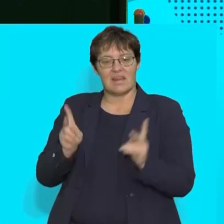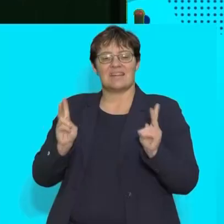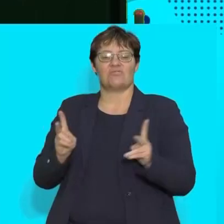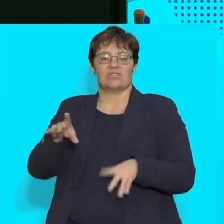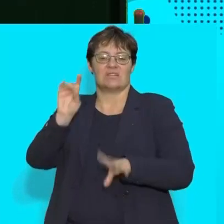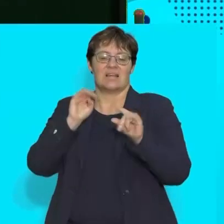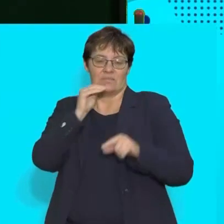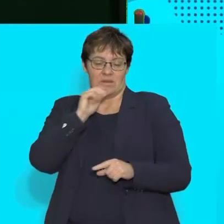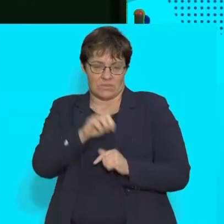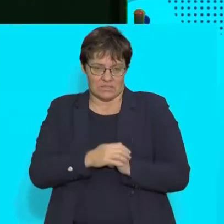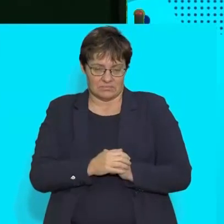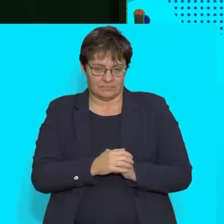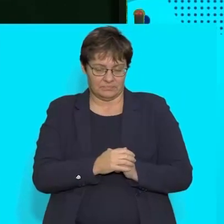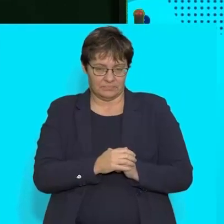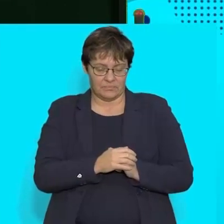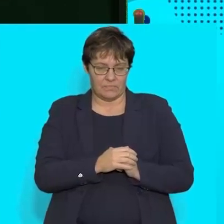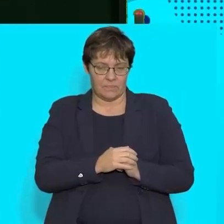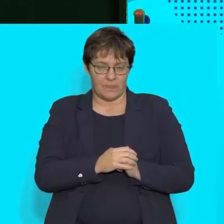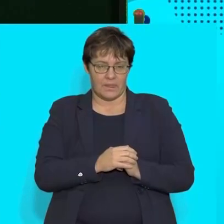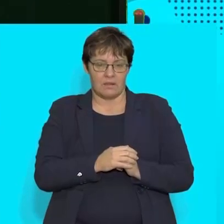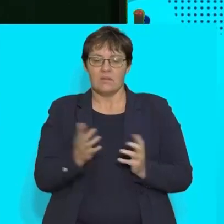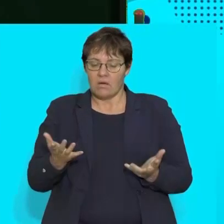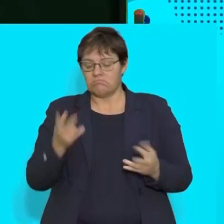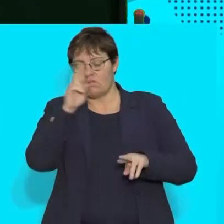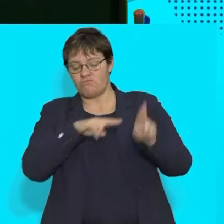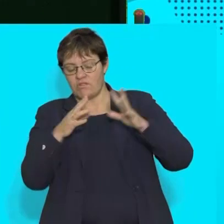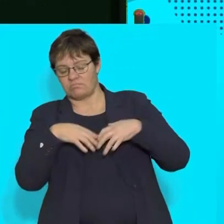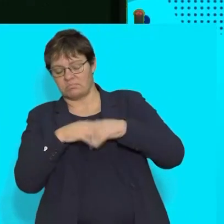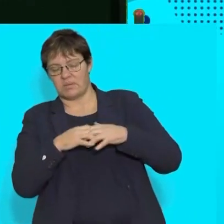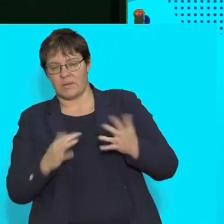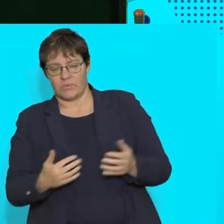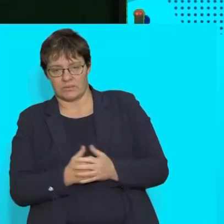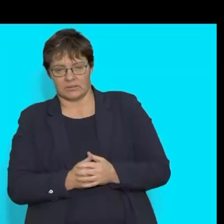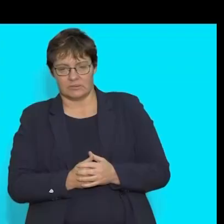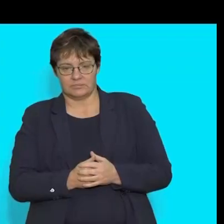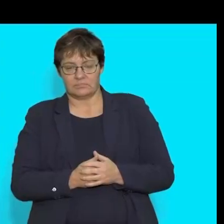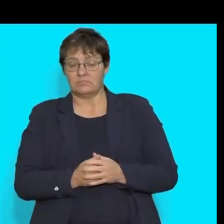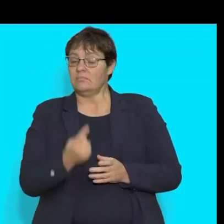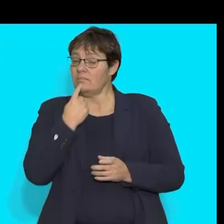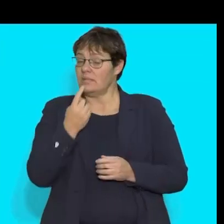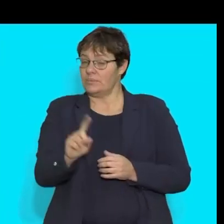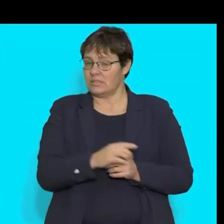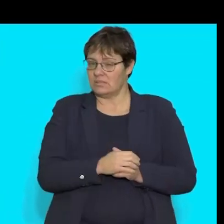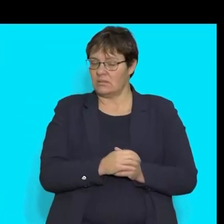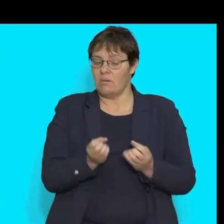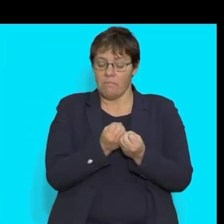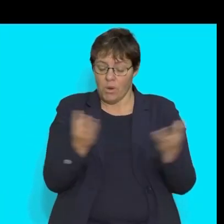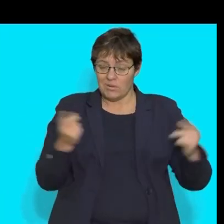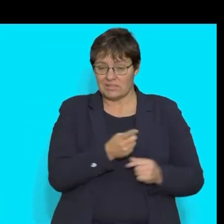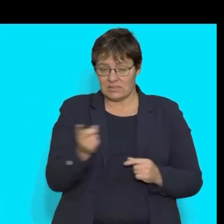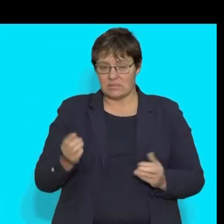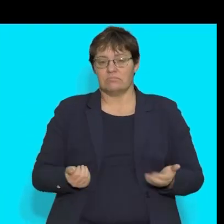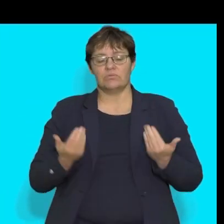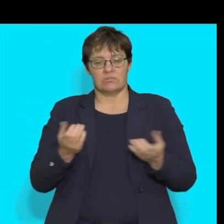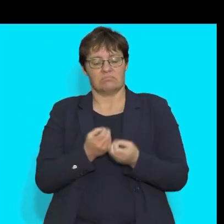selection. Let's try and put that together as a review. So, as I mentioned, most species, they